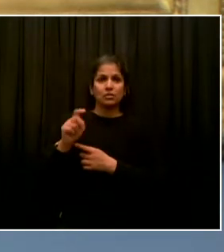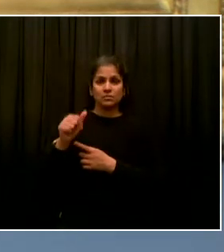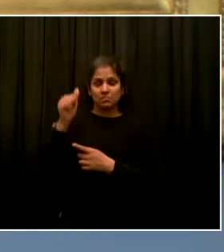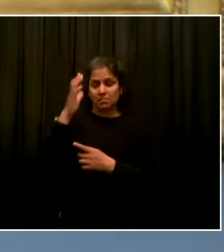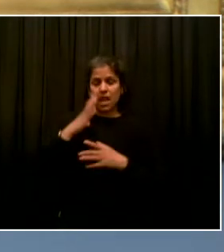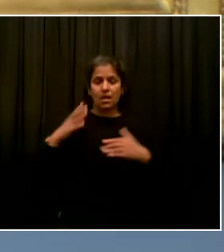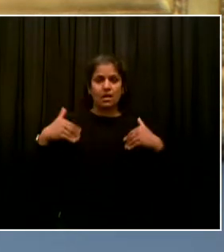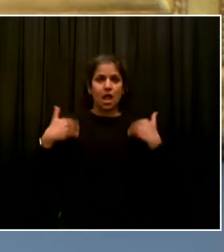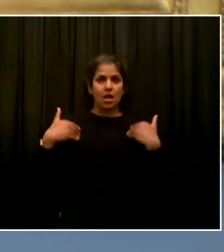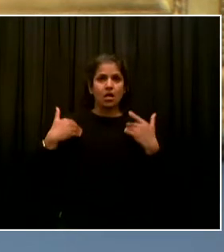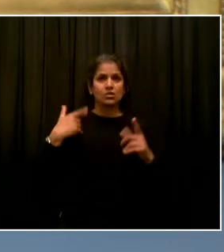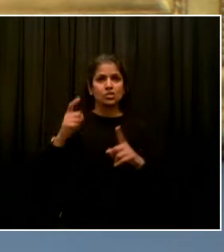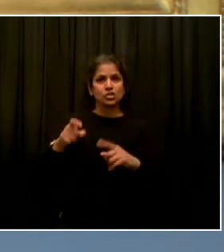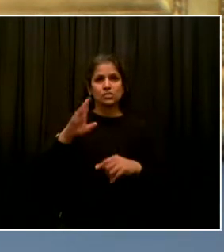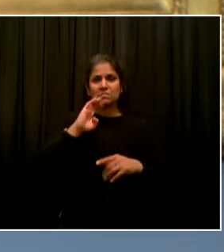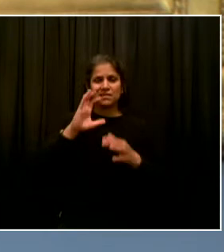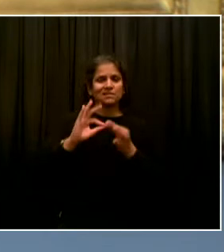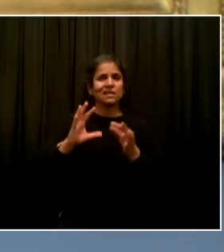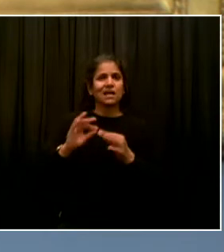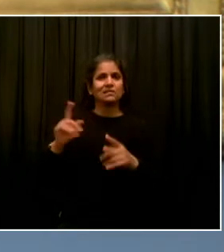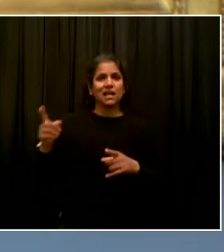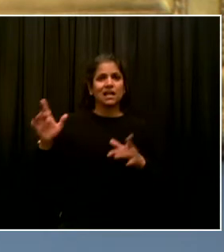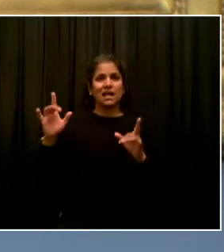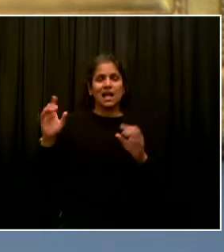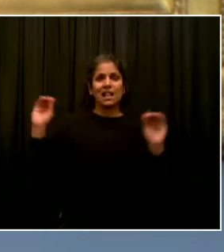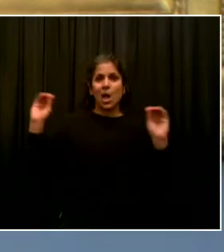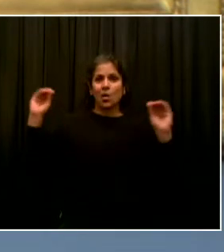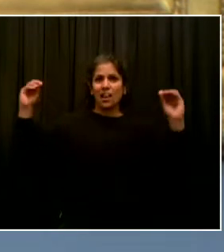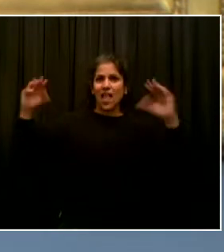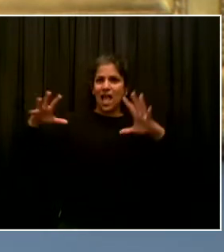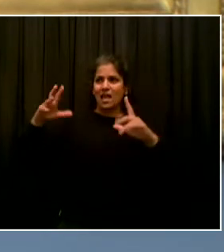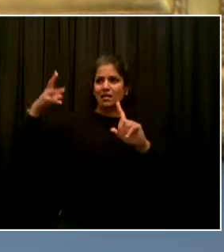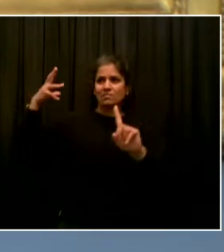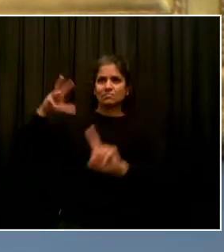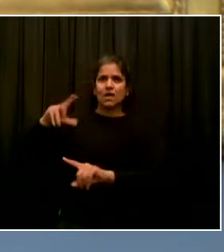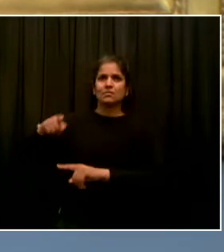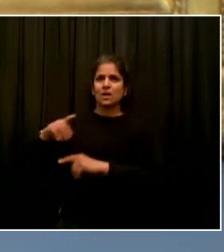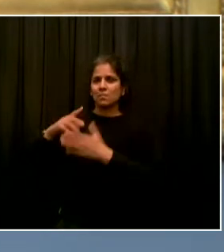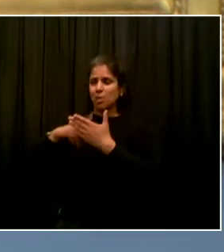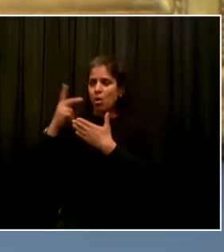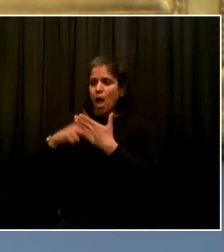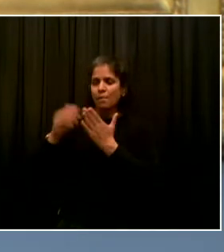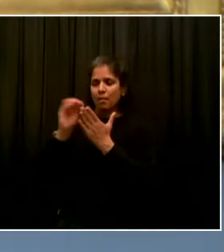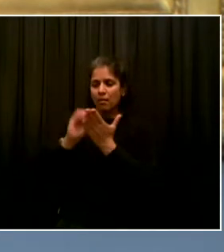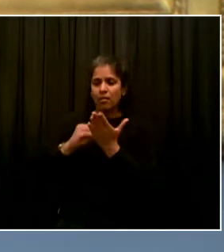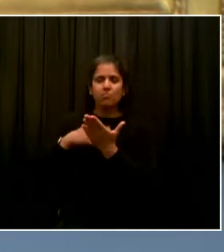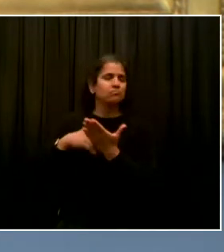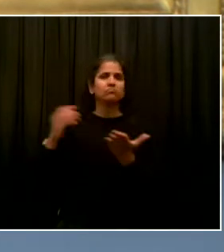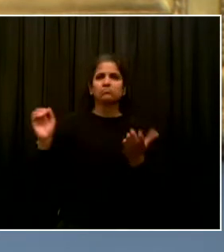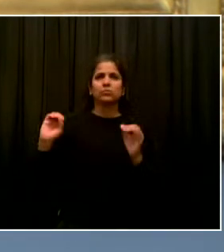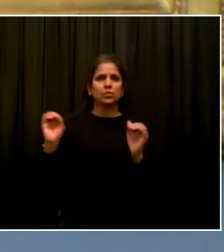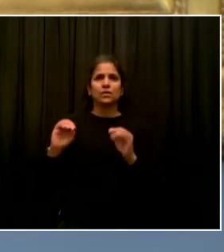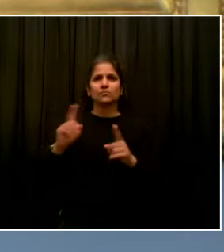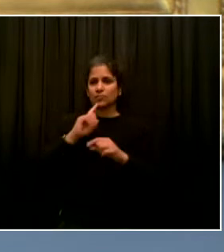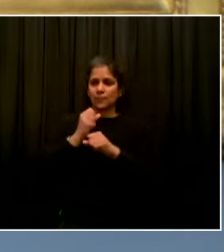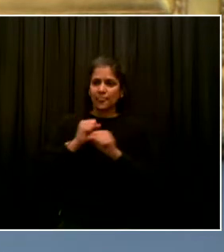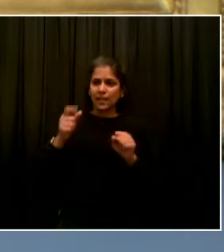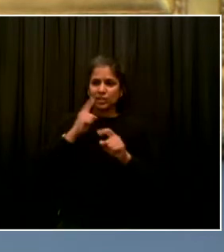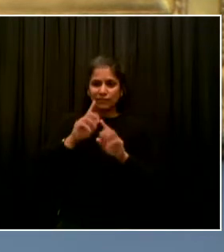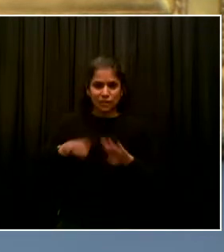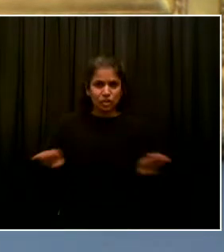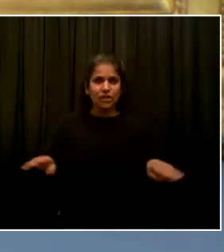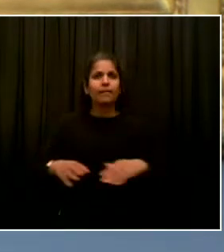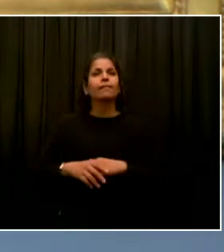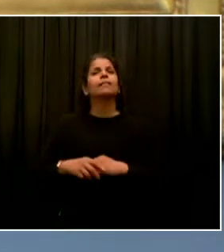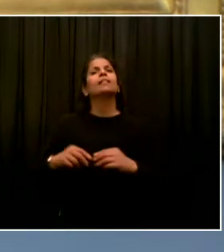he did not like any part of the blueprint, including of what we're doing for foster care children, crisis management teams, and all the